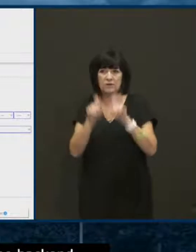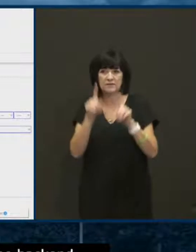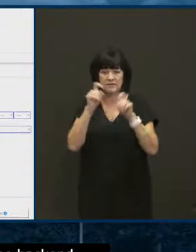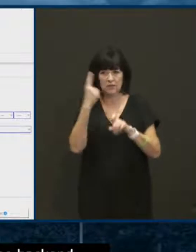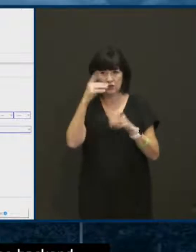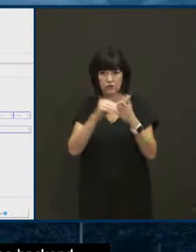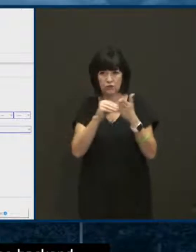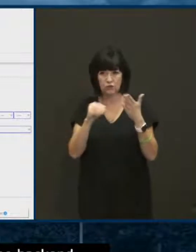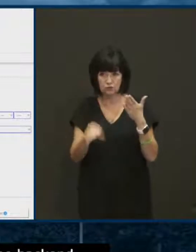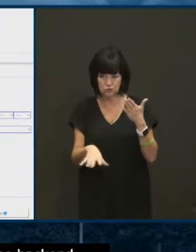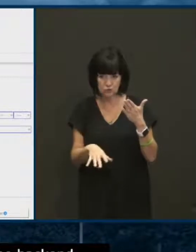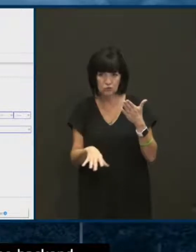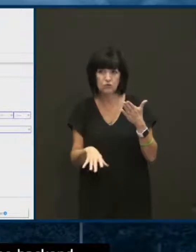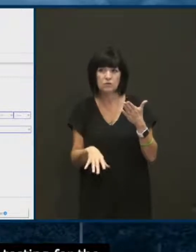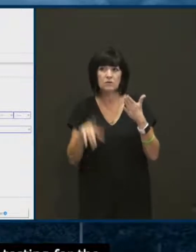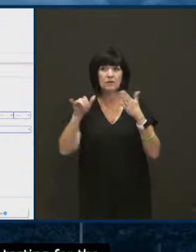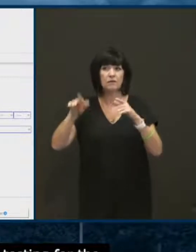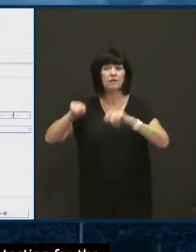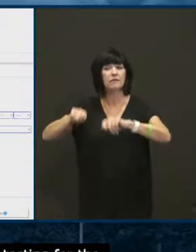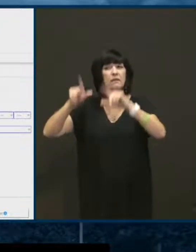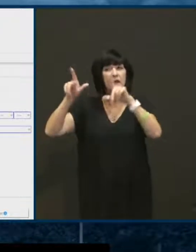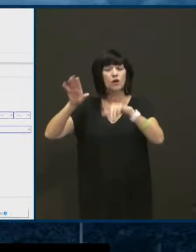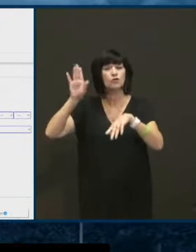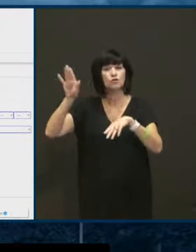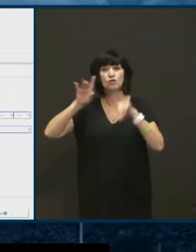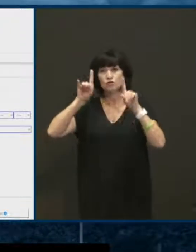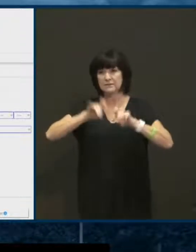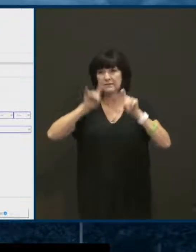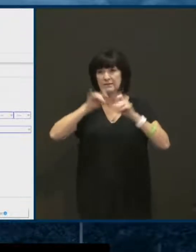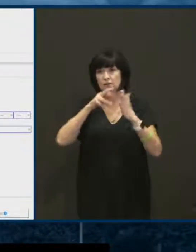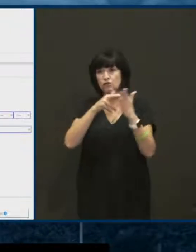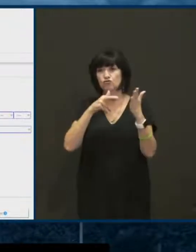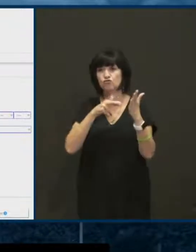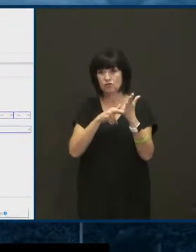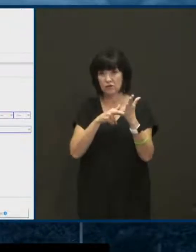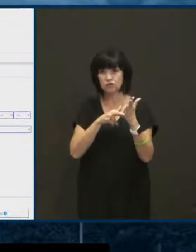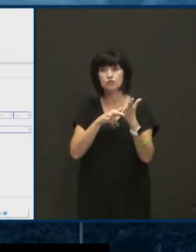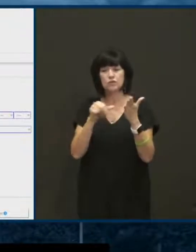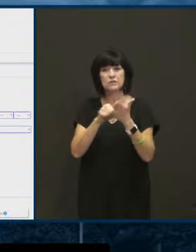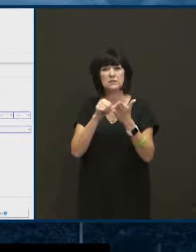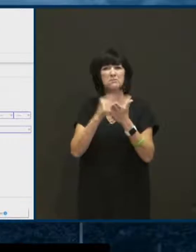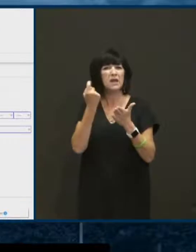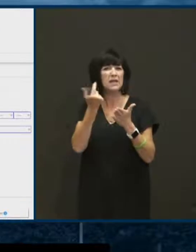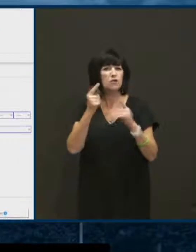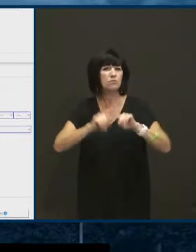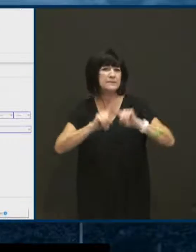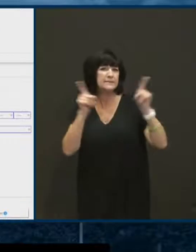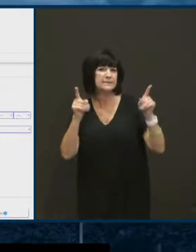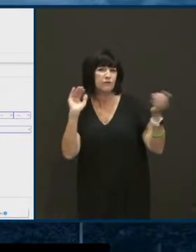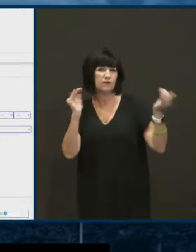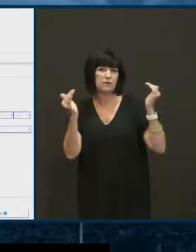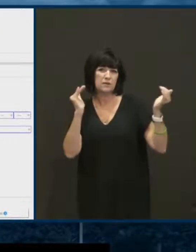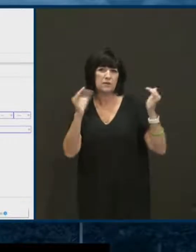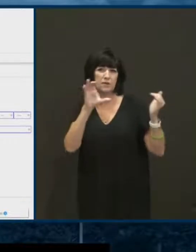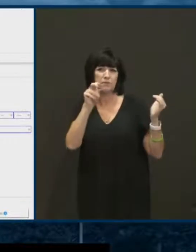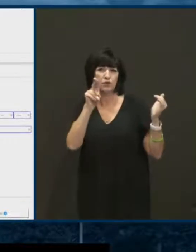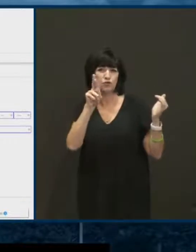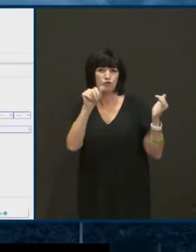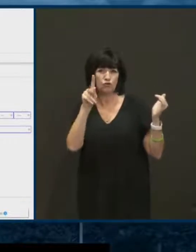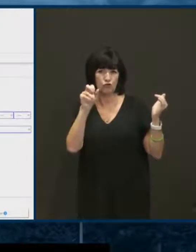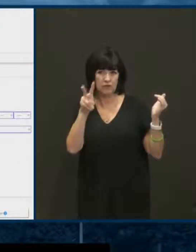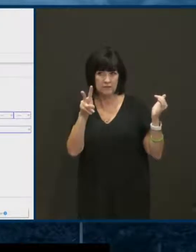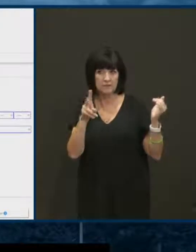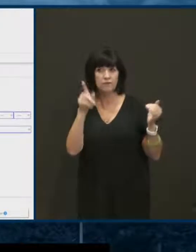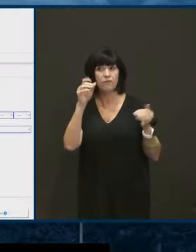a snapshot here, their testing registration page is a little bit different than Curative. It's a lot of simple information. A lot of the information is